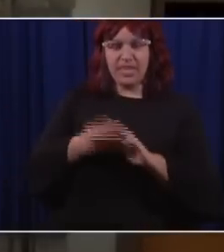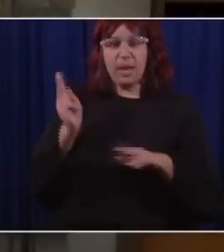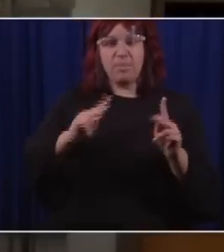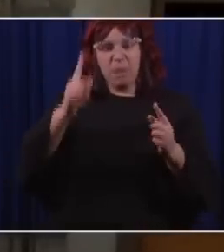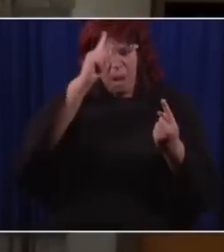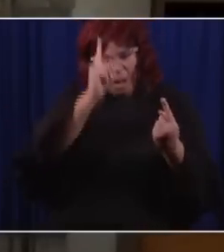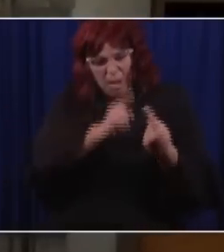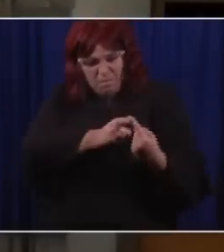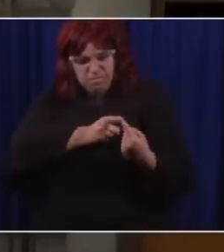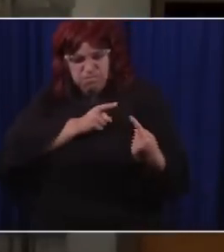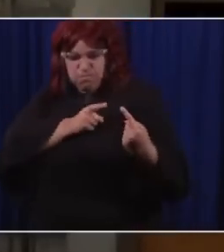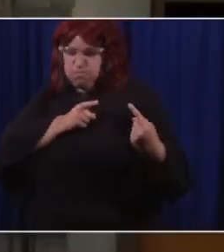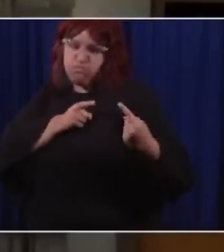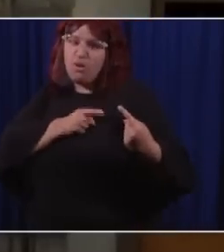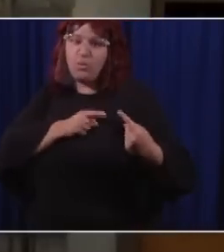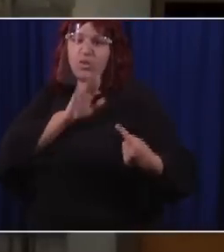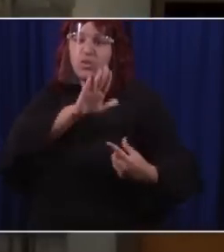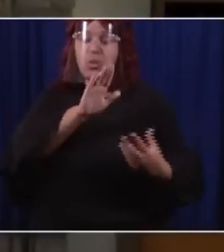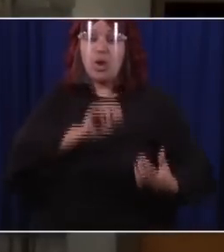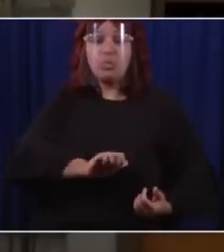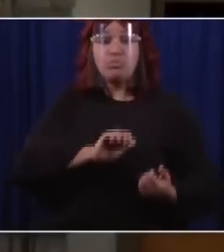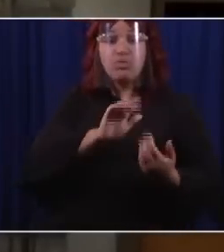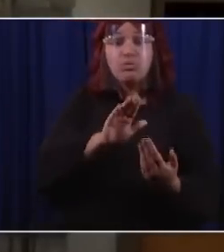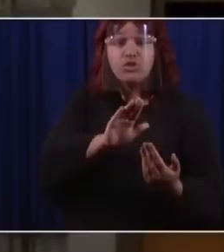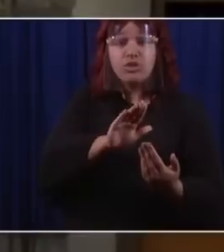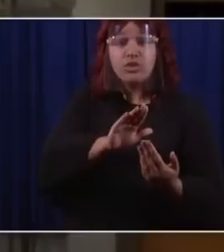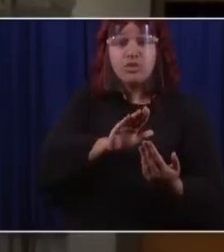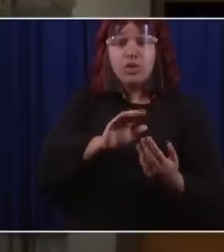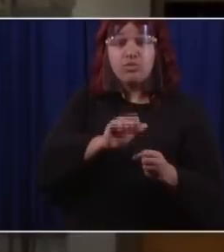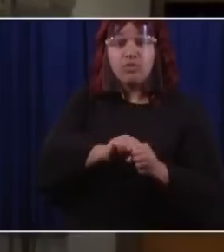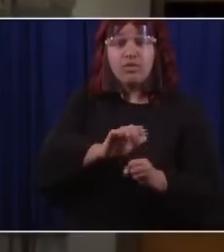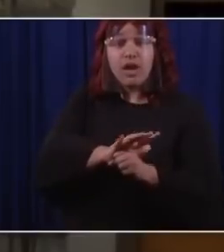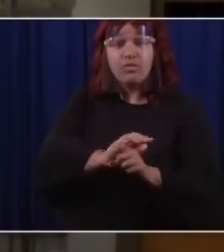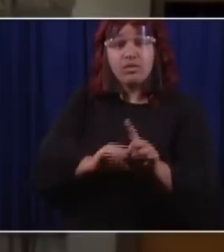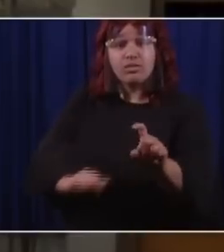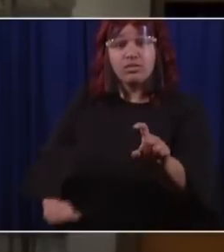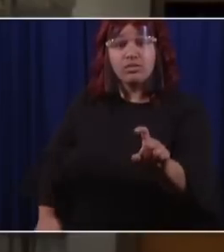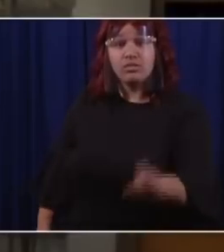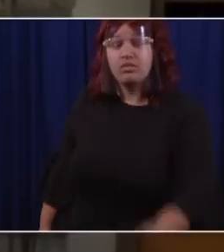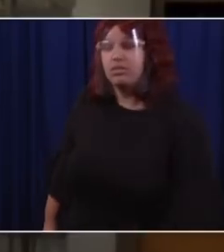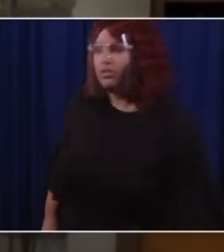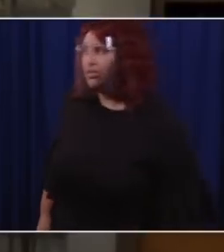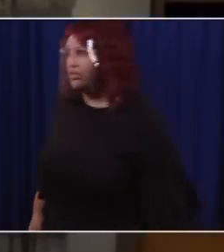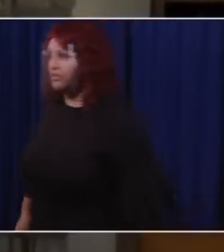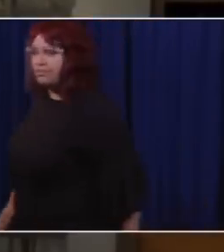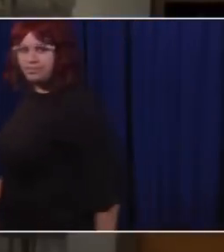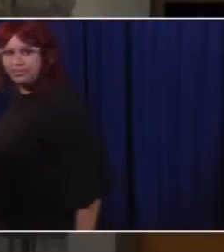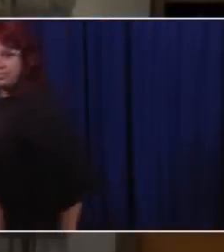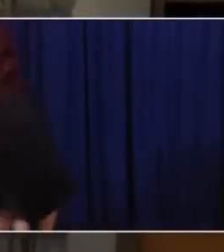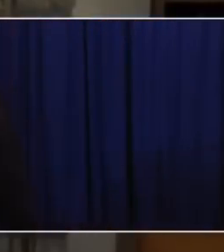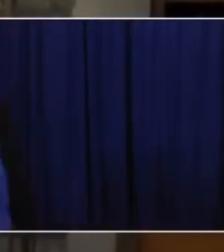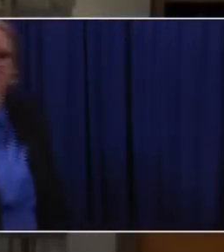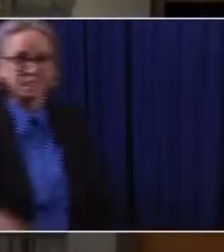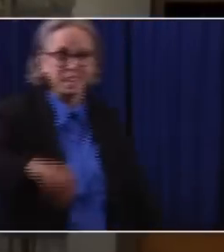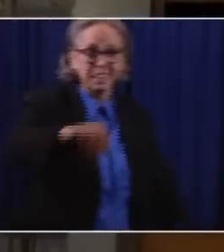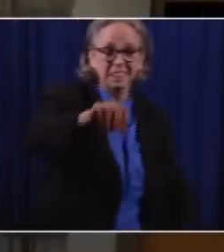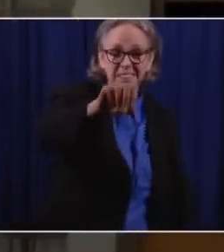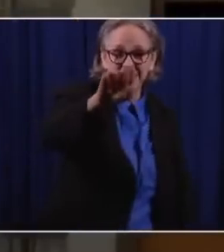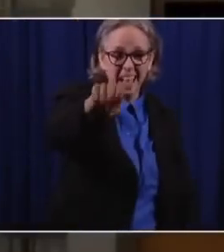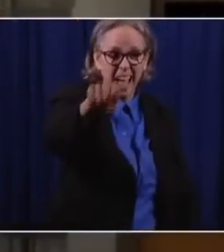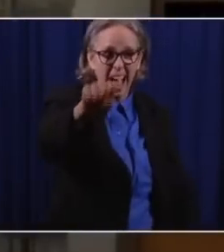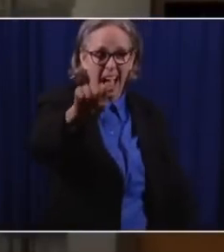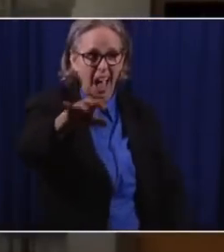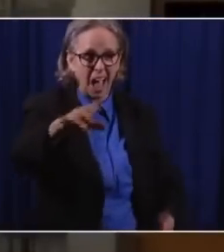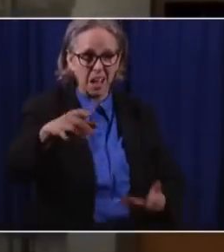be kind of interesting, since I not only endorsed the president, but I was co-chair. So, it would be kind of strange for